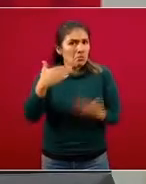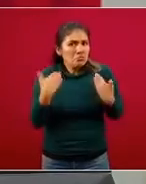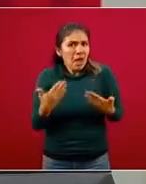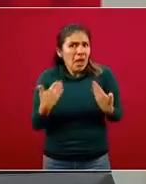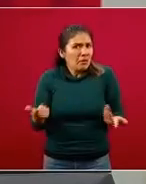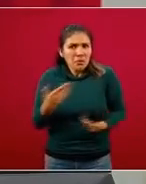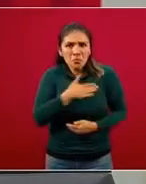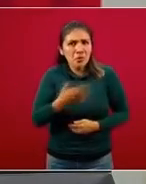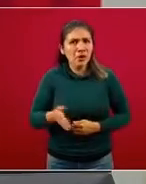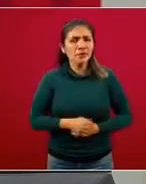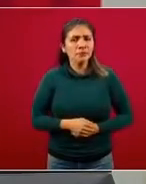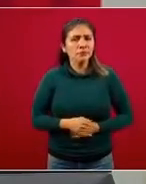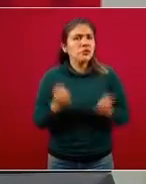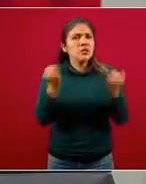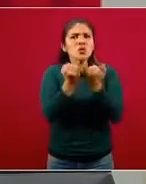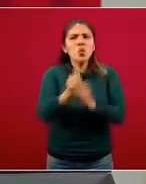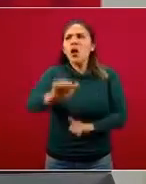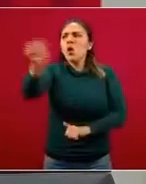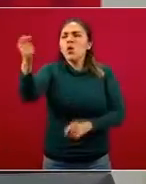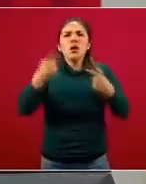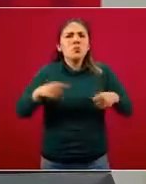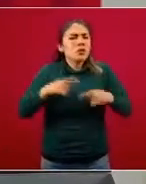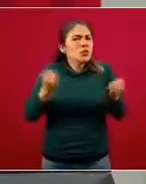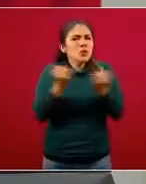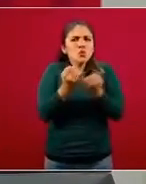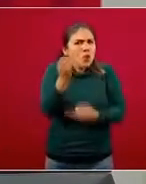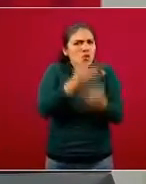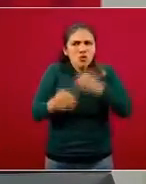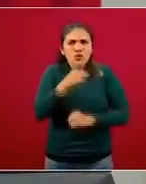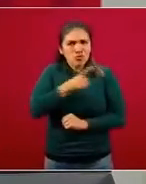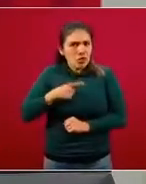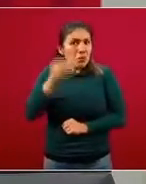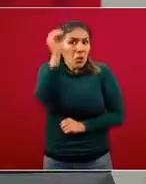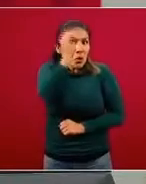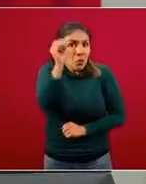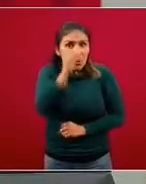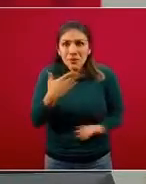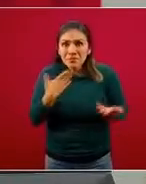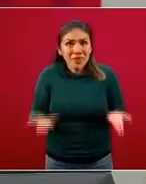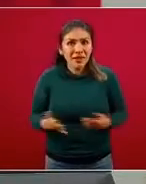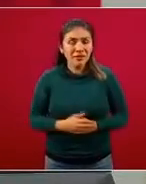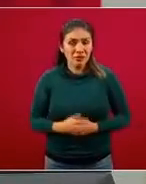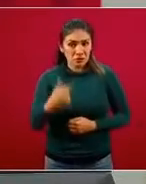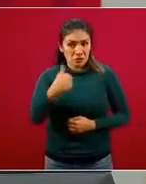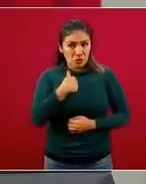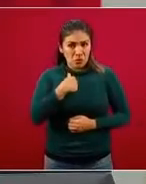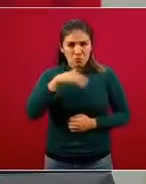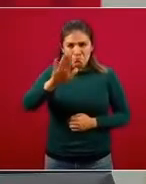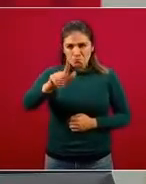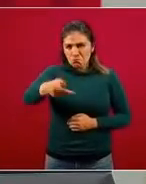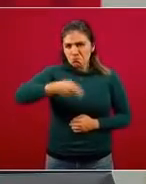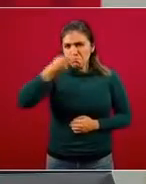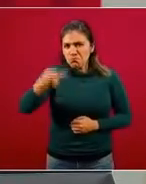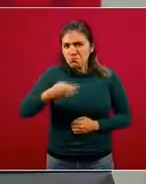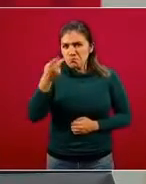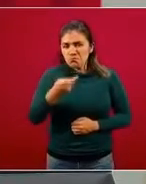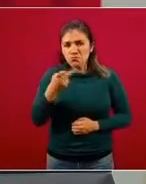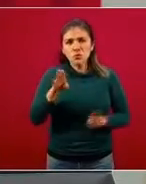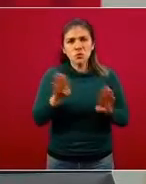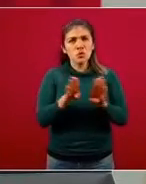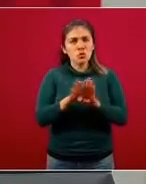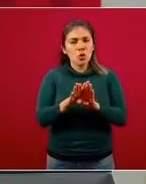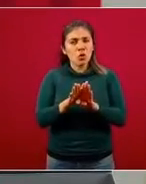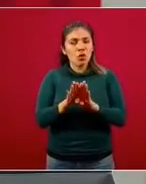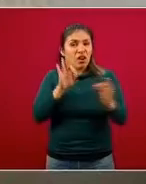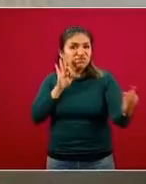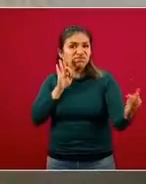so glad to hear their opinion. I'm glad that they're active, just like any citizen. Everyone has the right to opine. I'm not